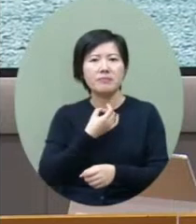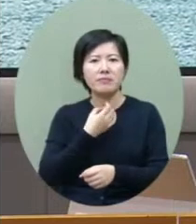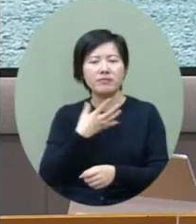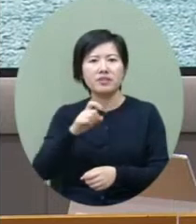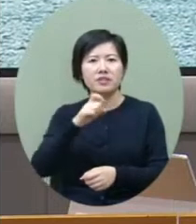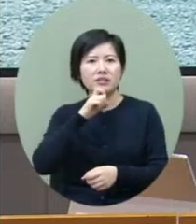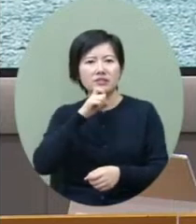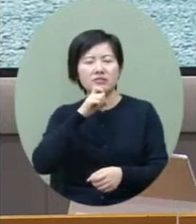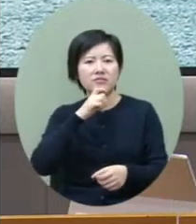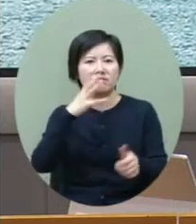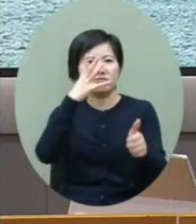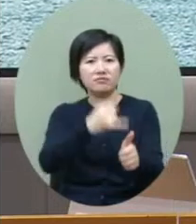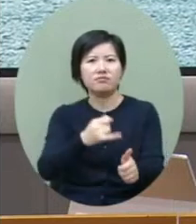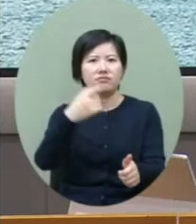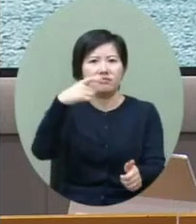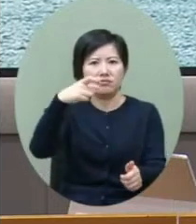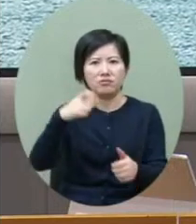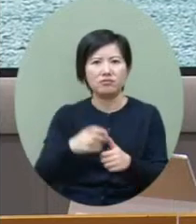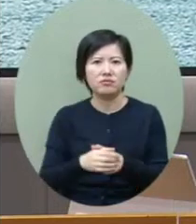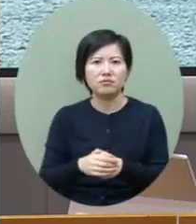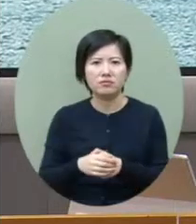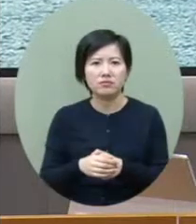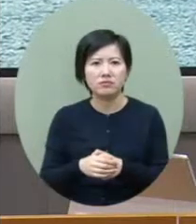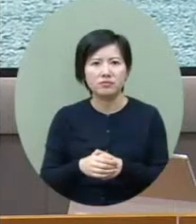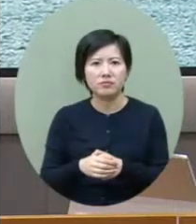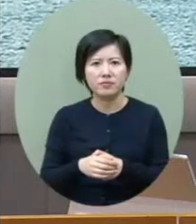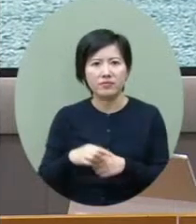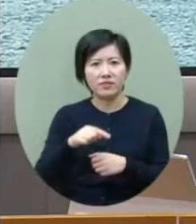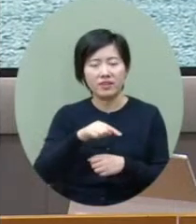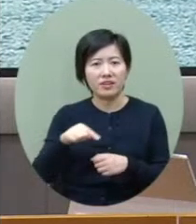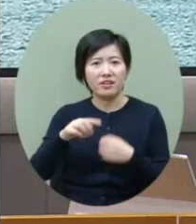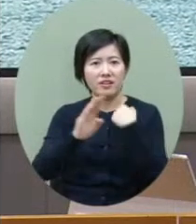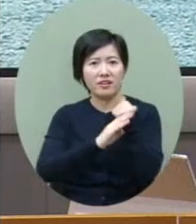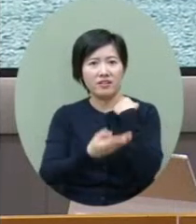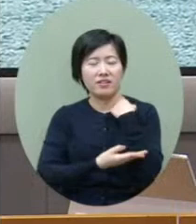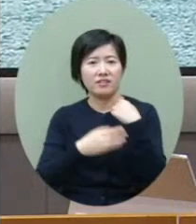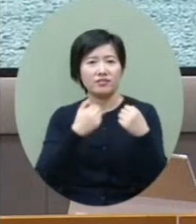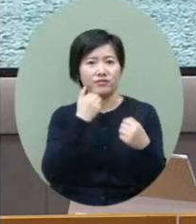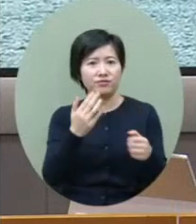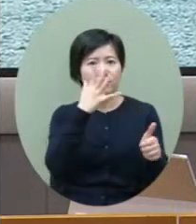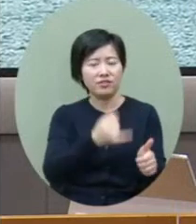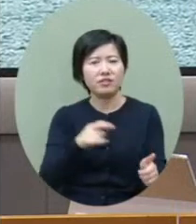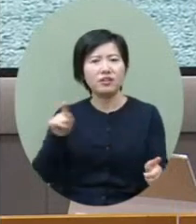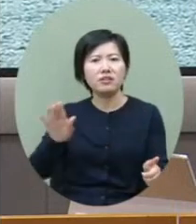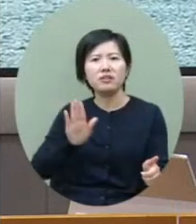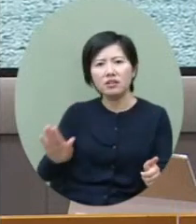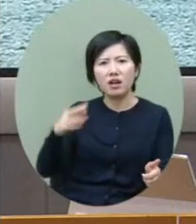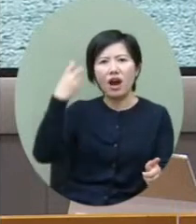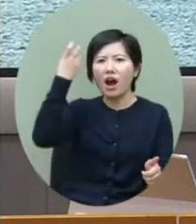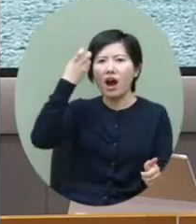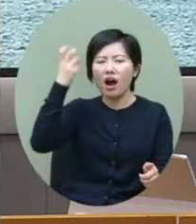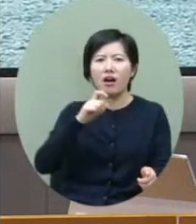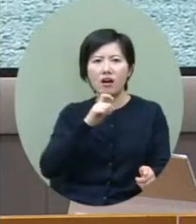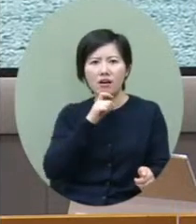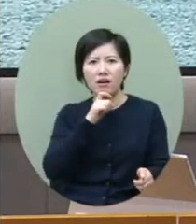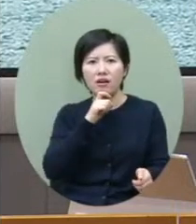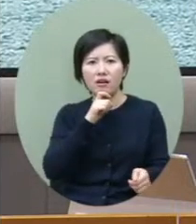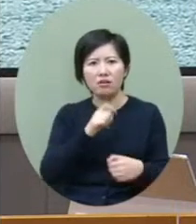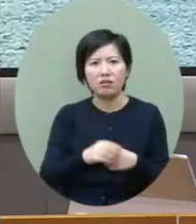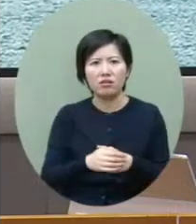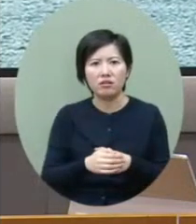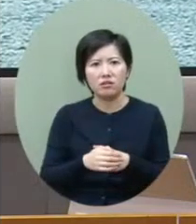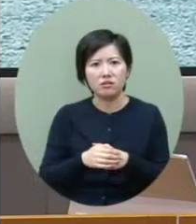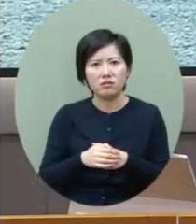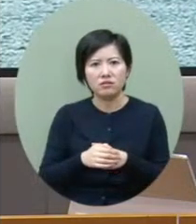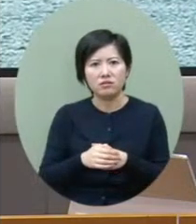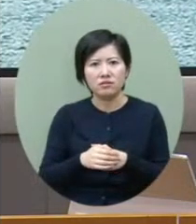compulsory test and was fined the fixed penalty. Of course, they did this out of